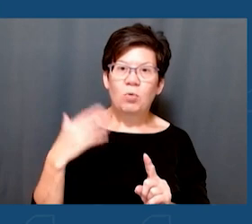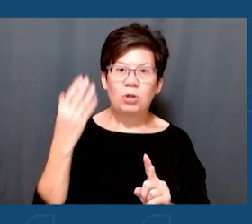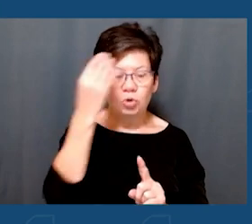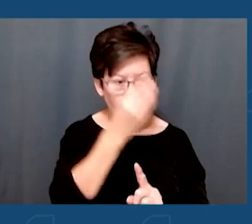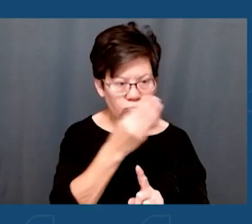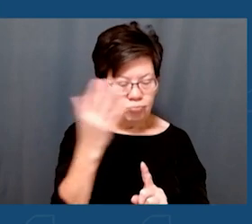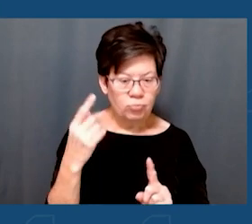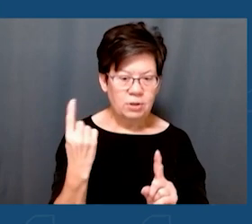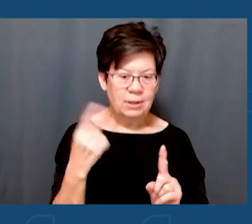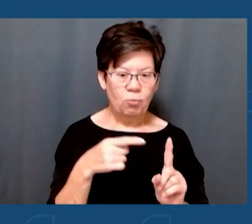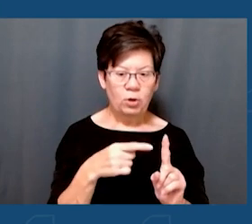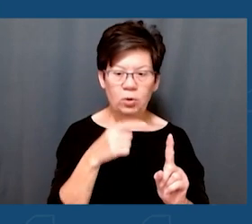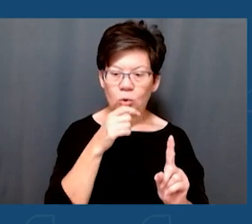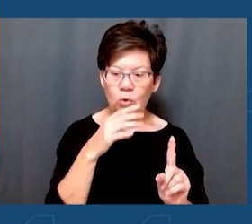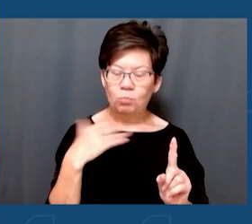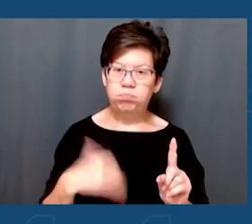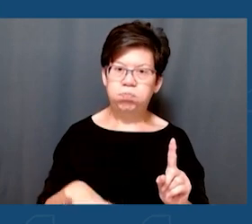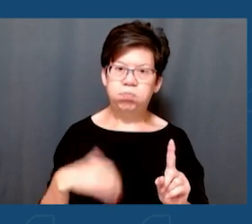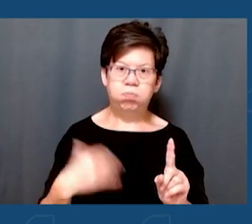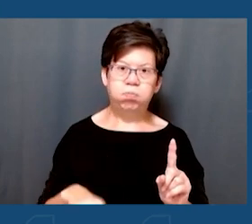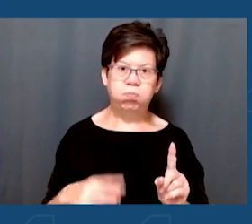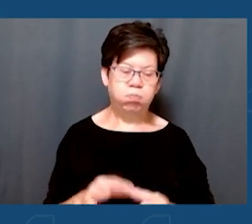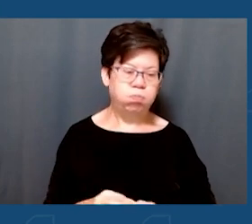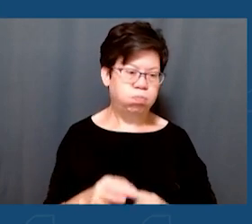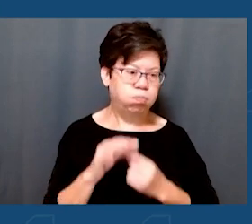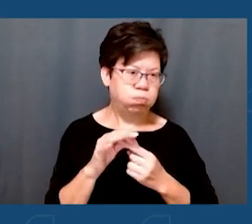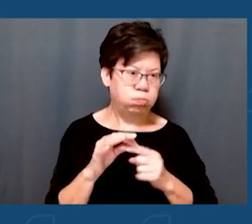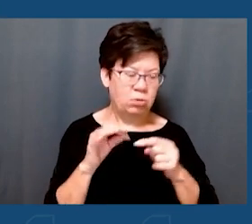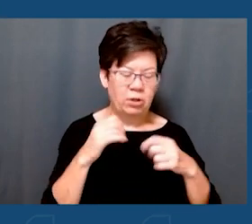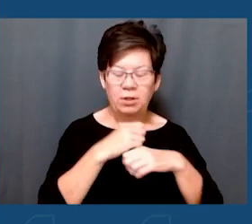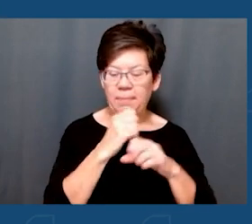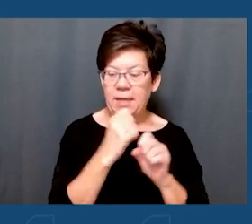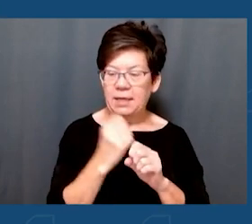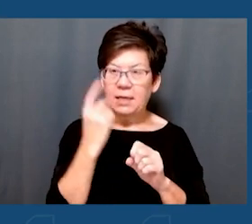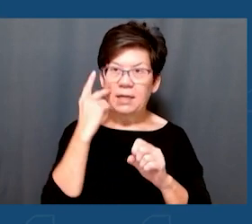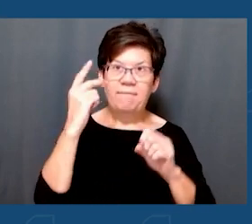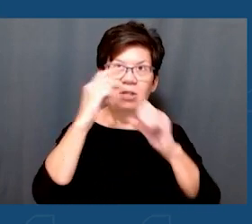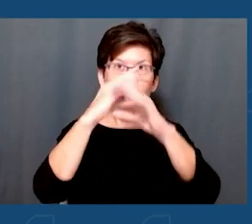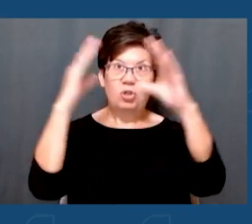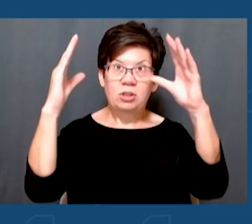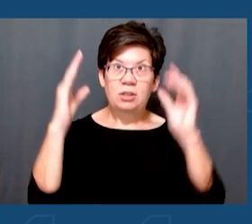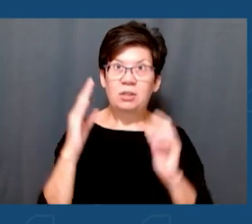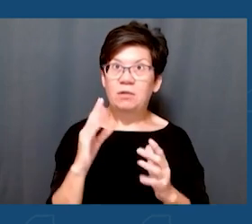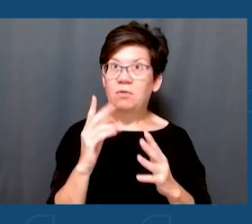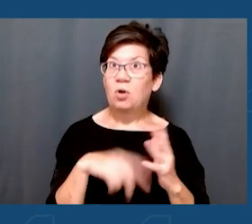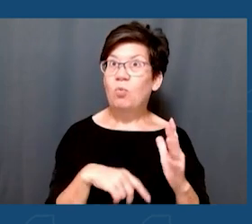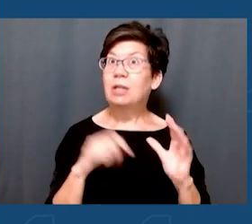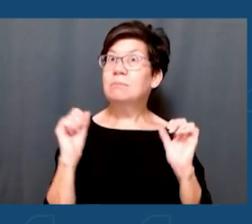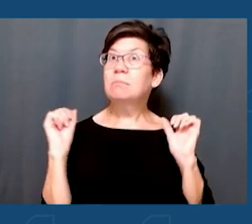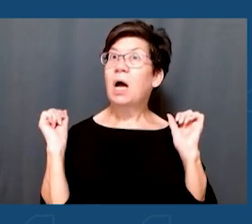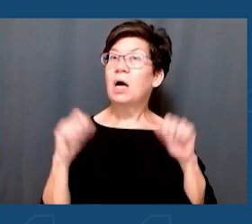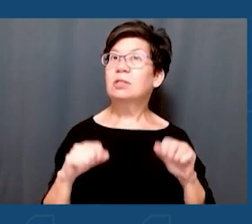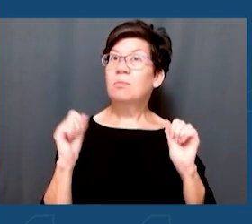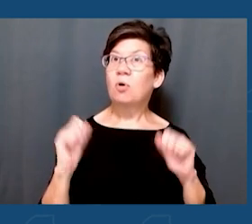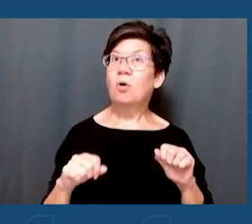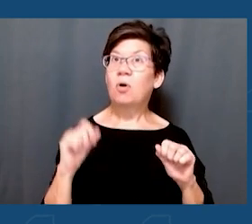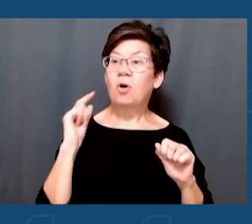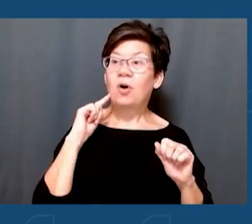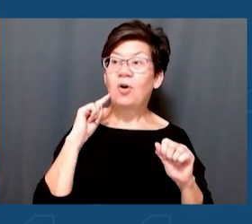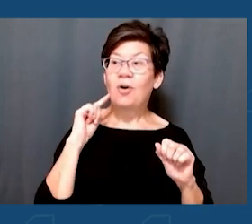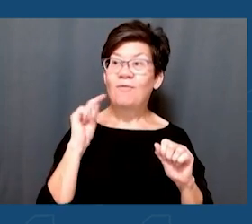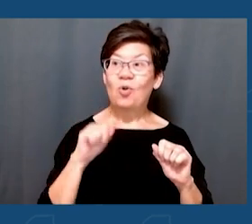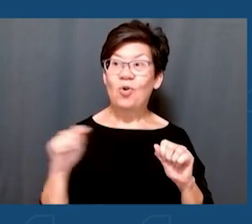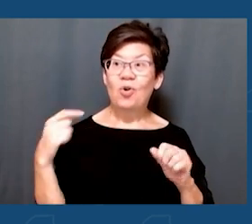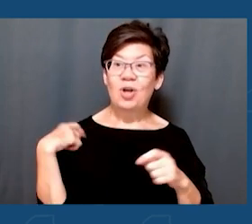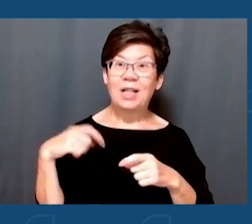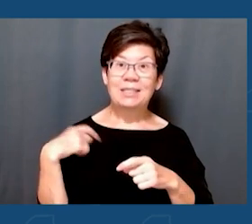and extraordinary in creating a vision for what could be possible for the Latino community here